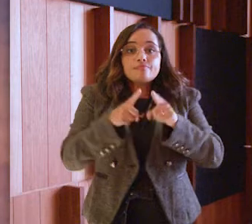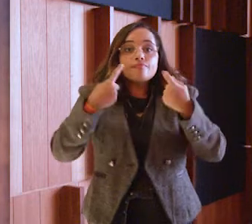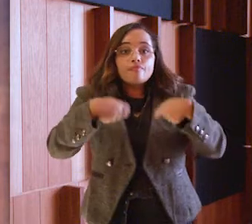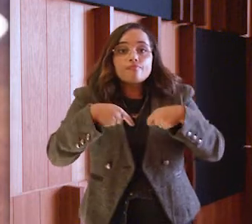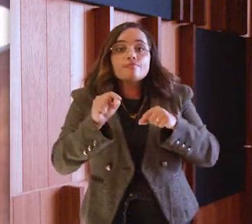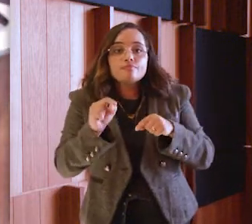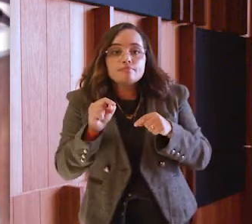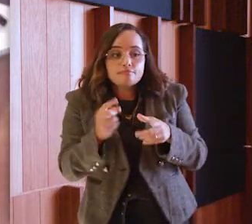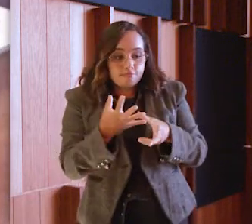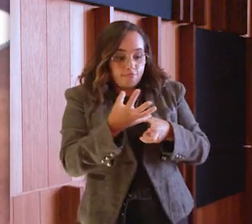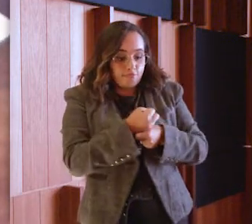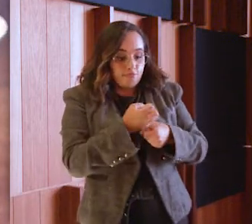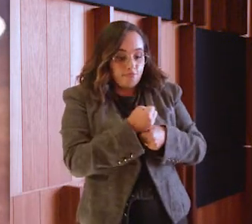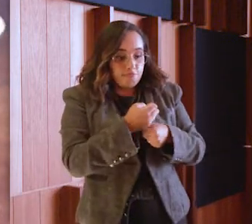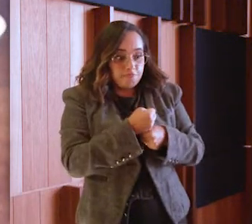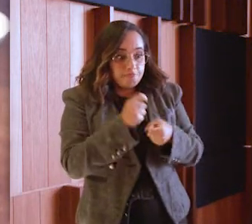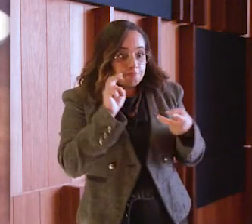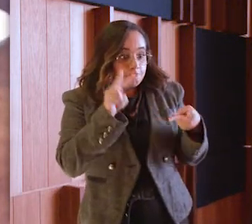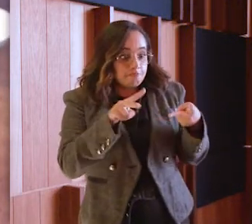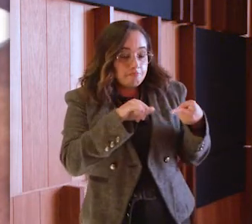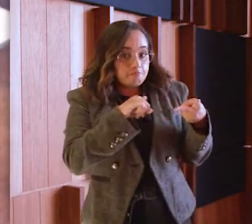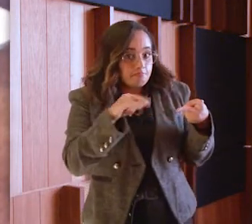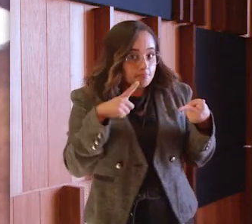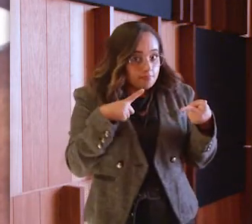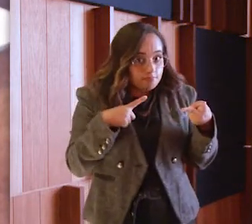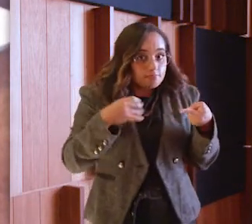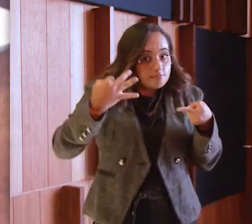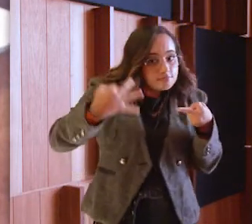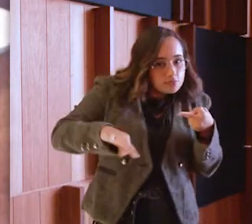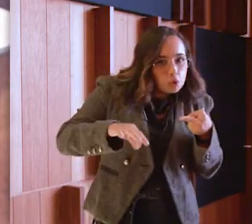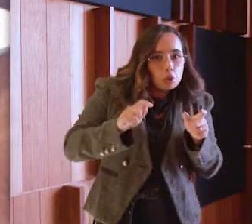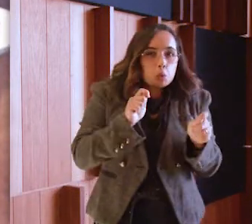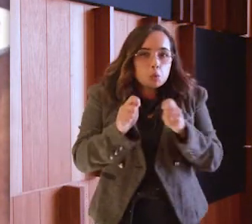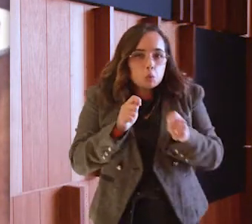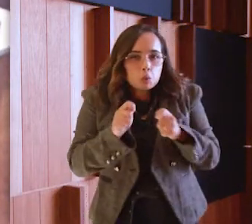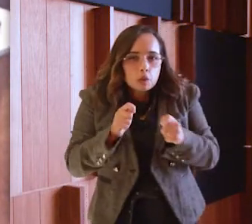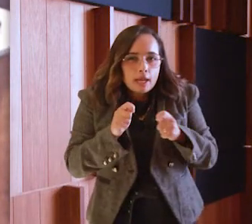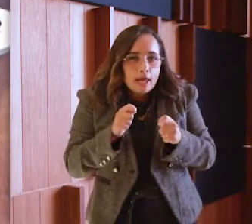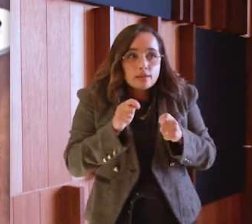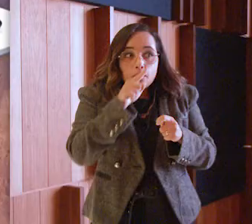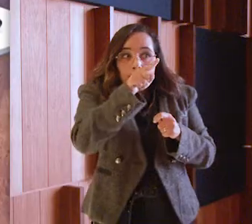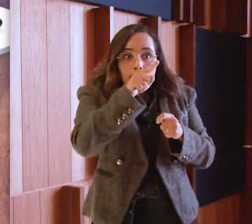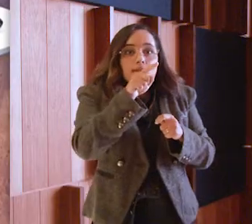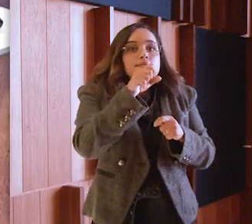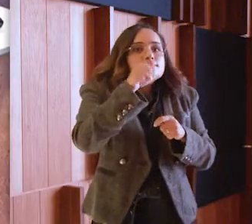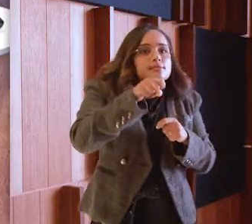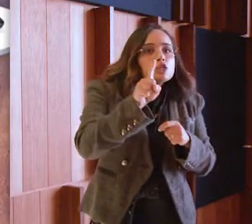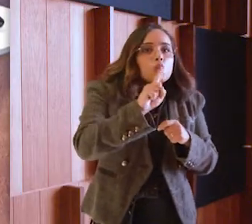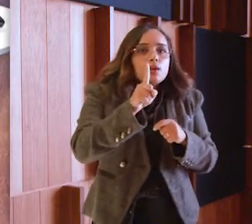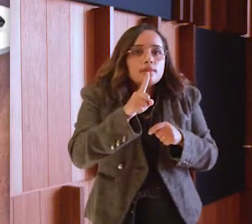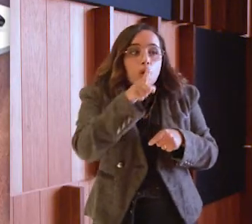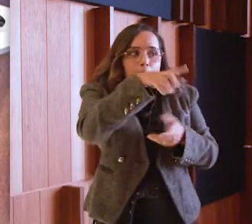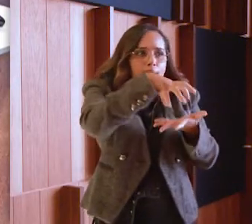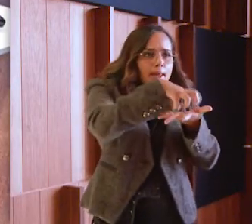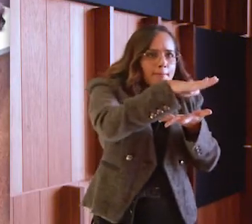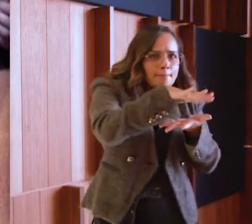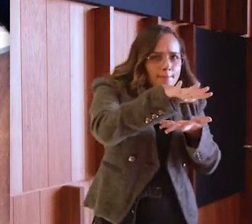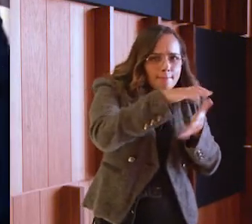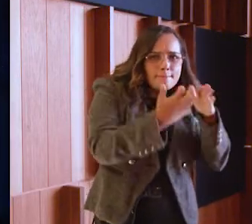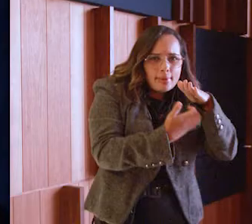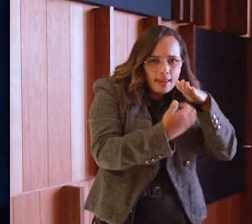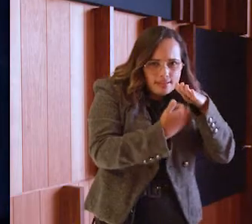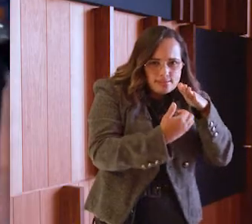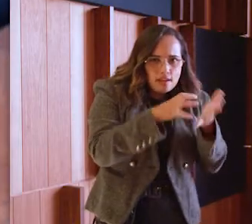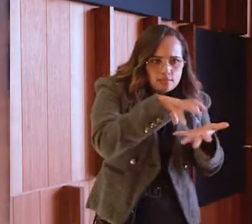that implements the rules or held by an intermediary holding company that holds a lower tax subsidiary, there is a top-up